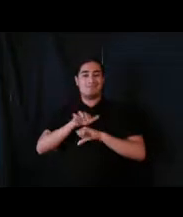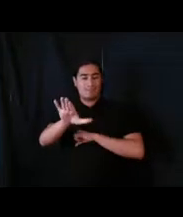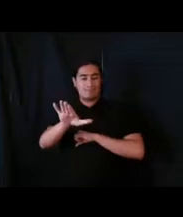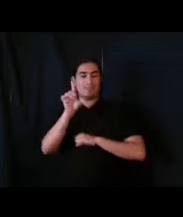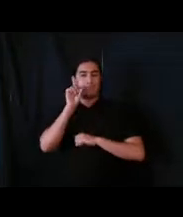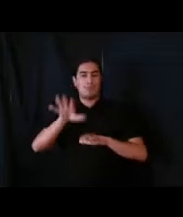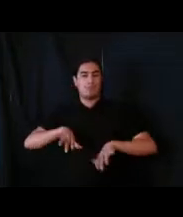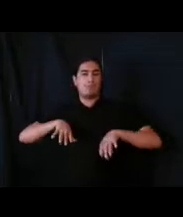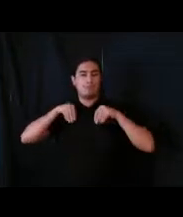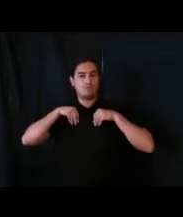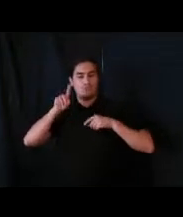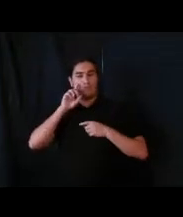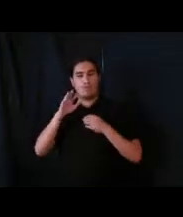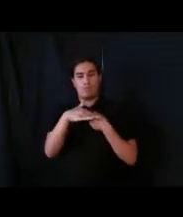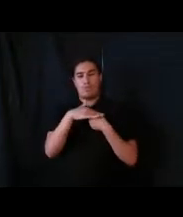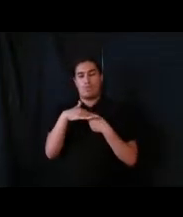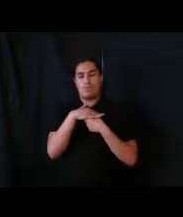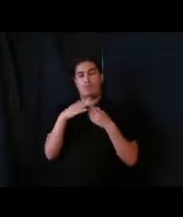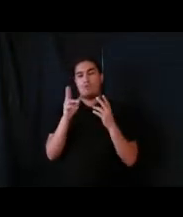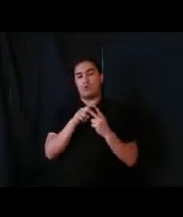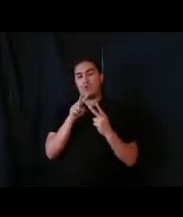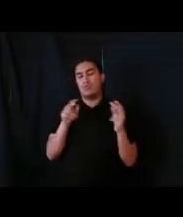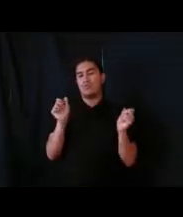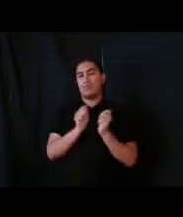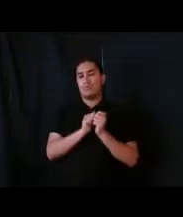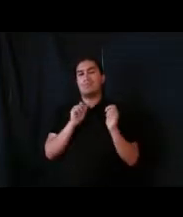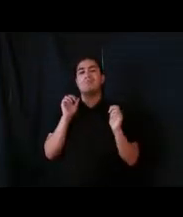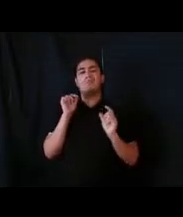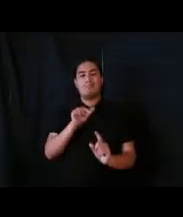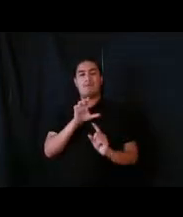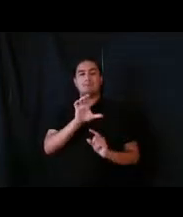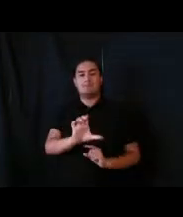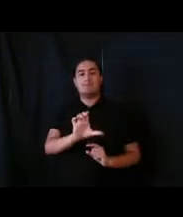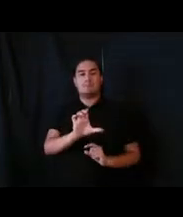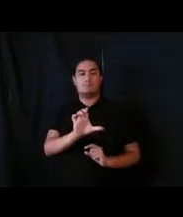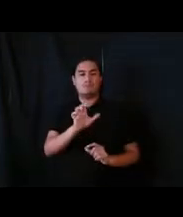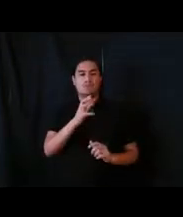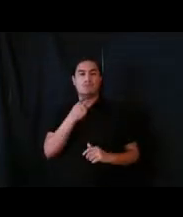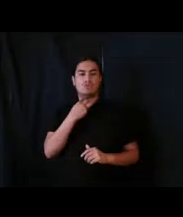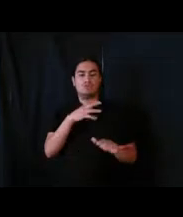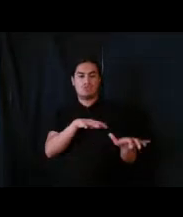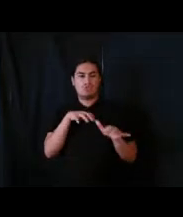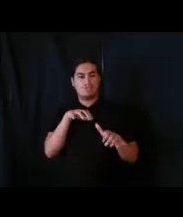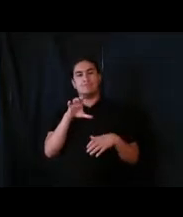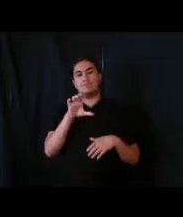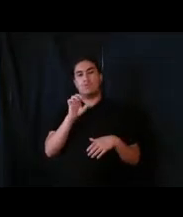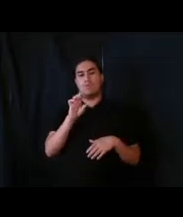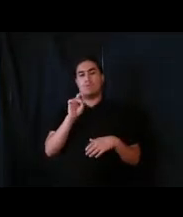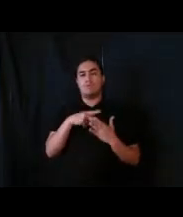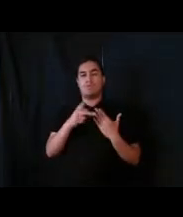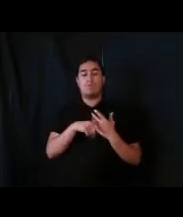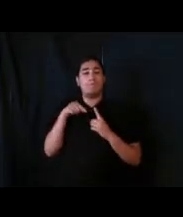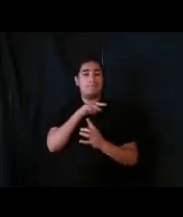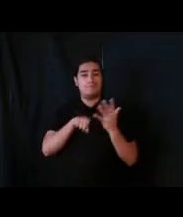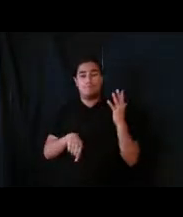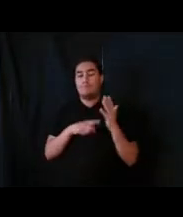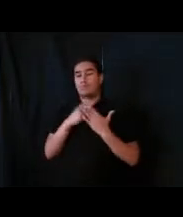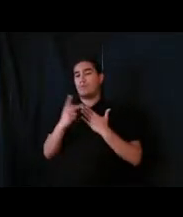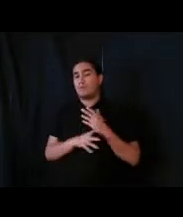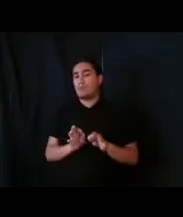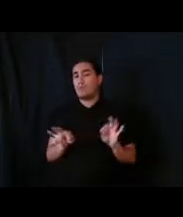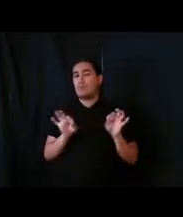adoption of the local partnership conjunct solutions for congested corridors and freight program guidelines these programs are really important for